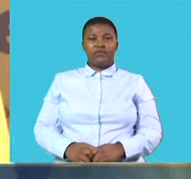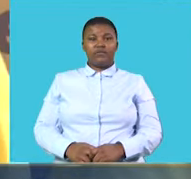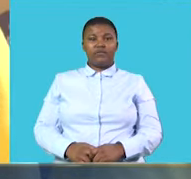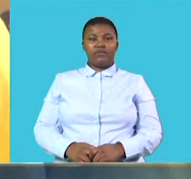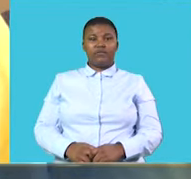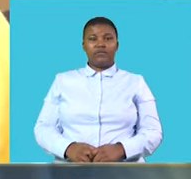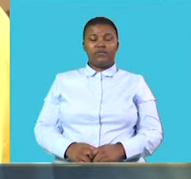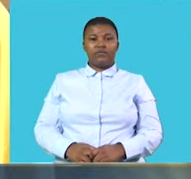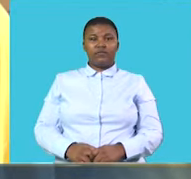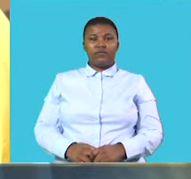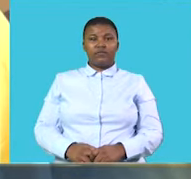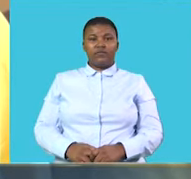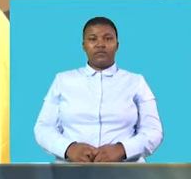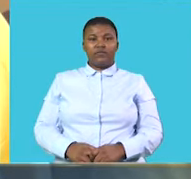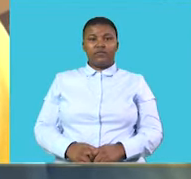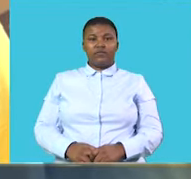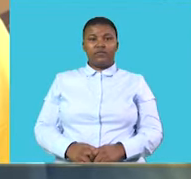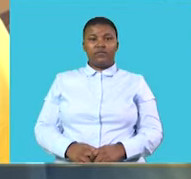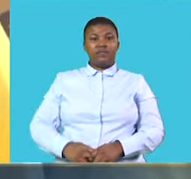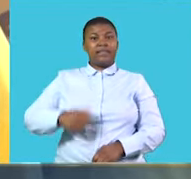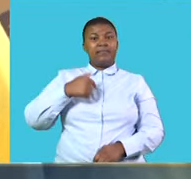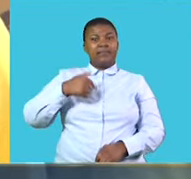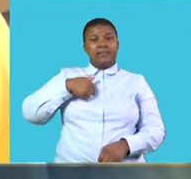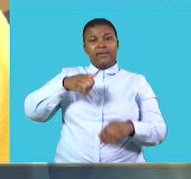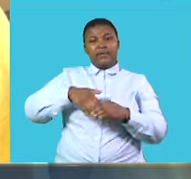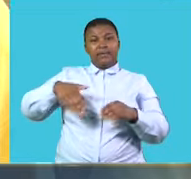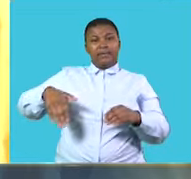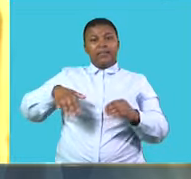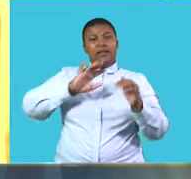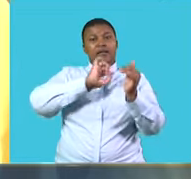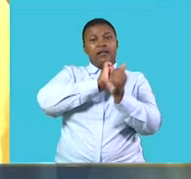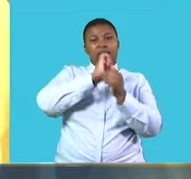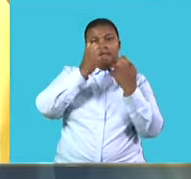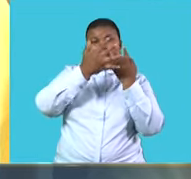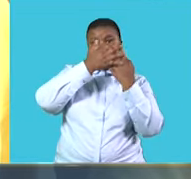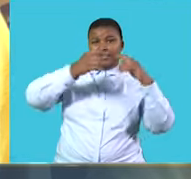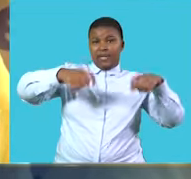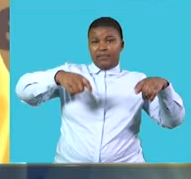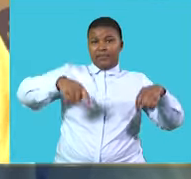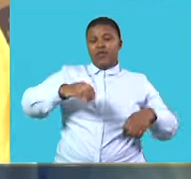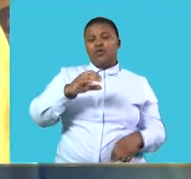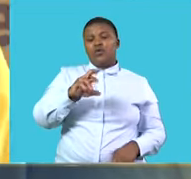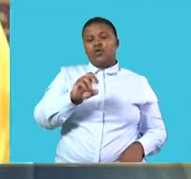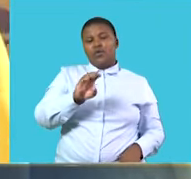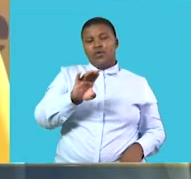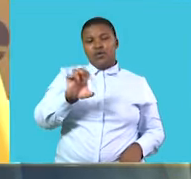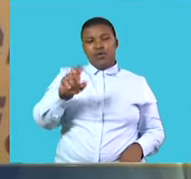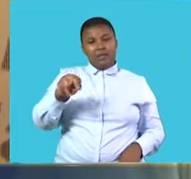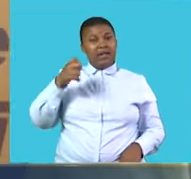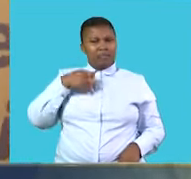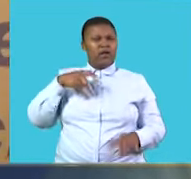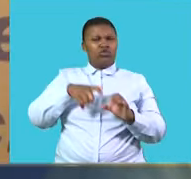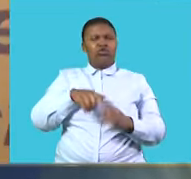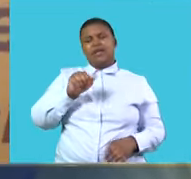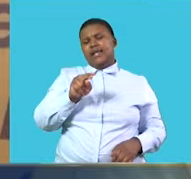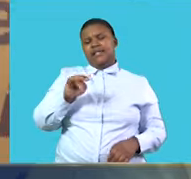When I walked out of Robben Island, I was a member of the African National Congress. I joined the ANC there.